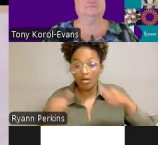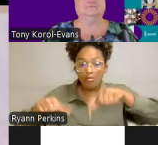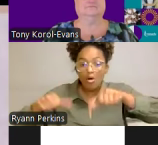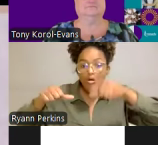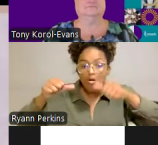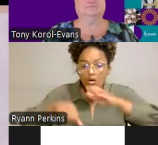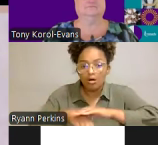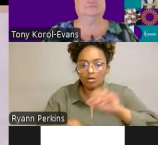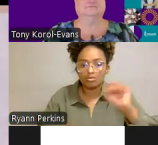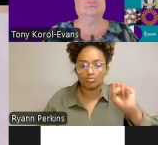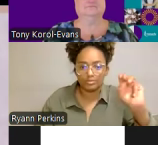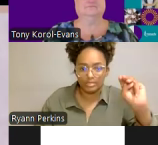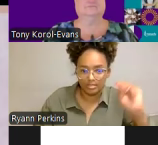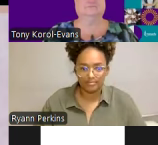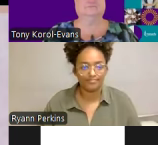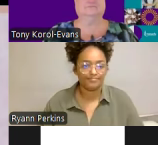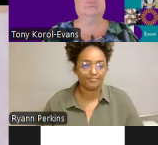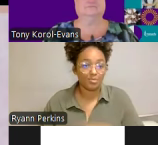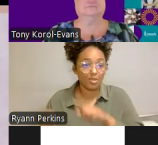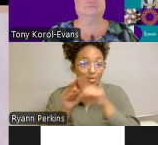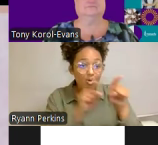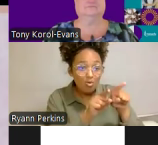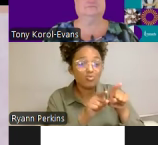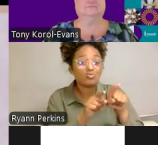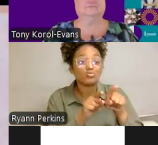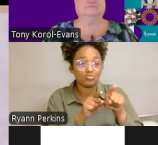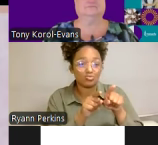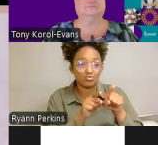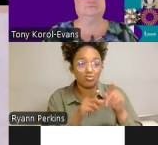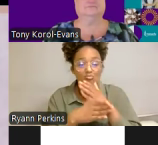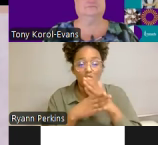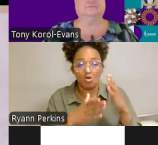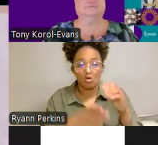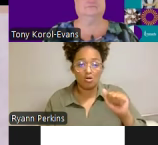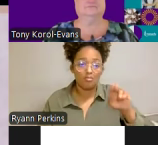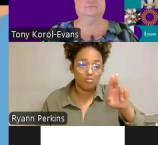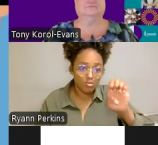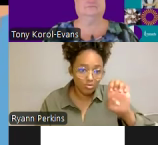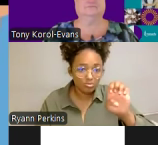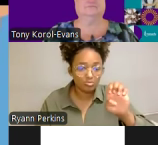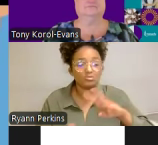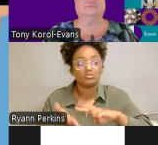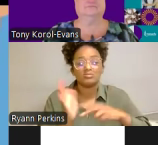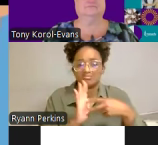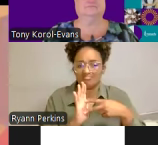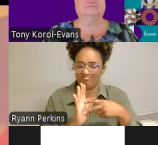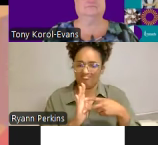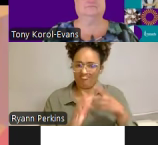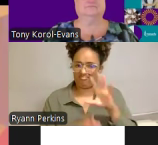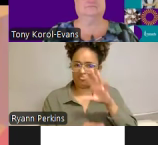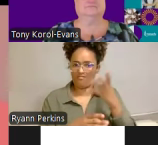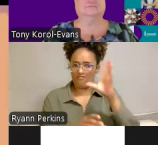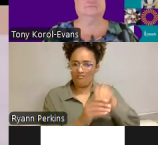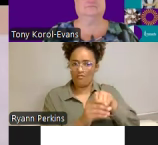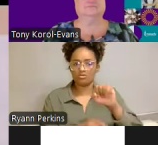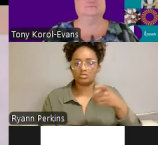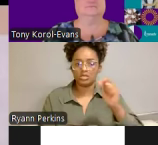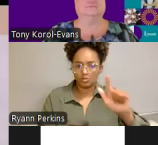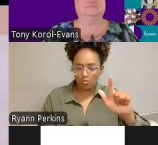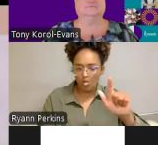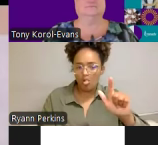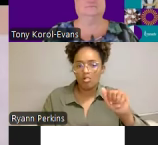involves sexual abuse. This type of violence is when a person forces their partner to participate in sexual acts or behaviors without